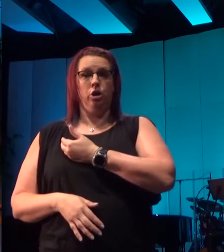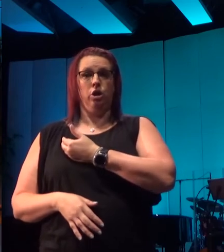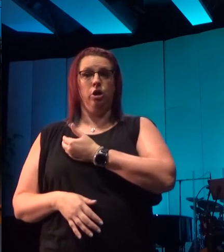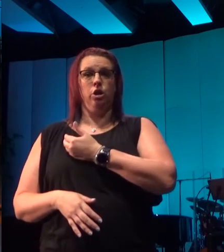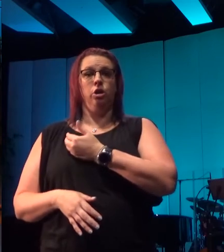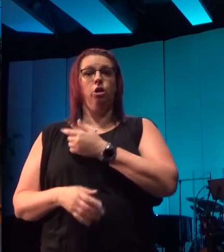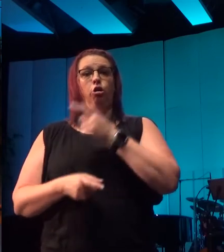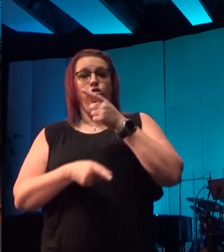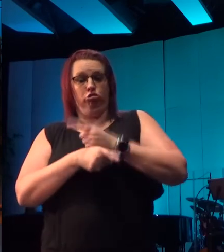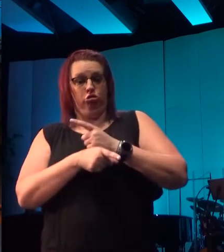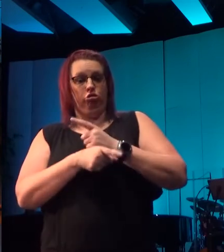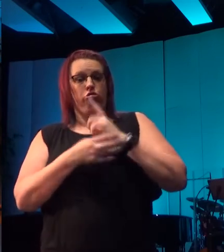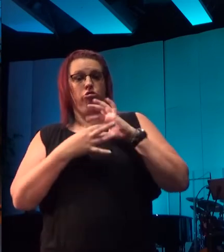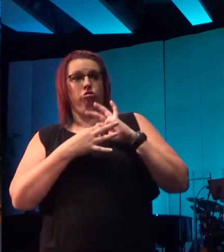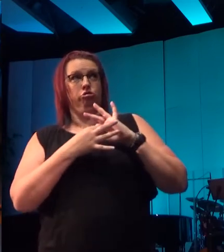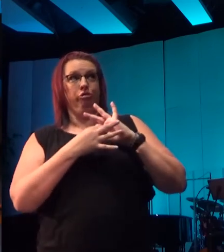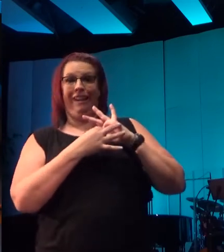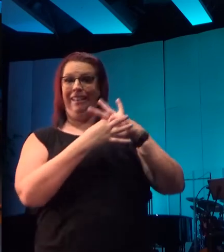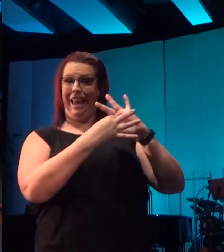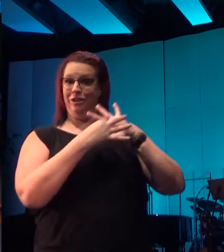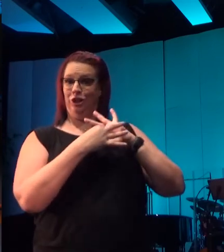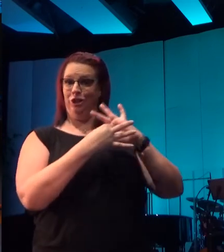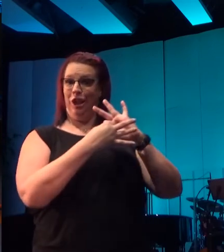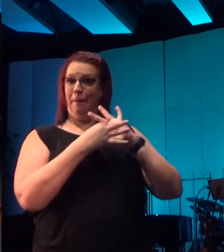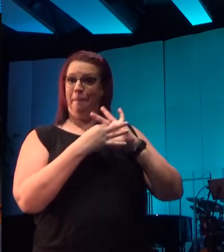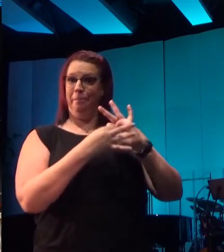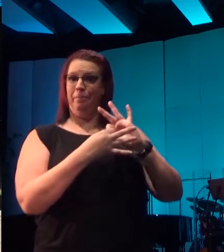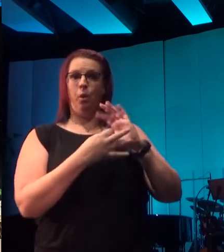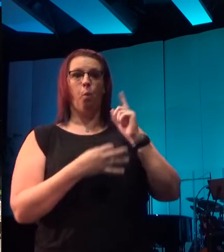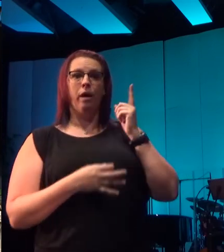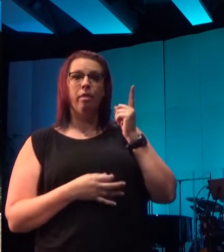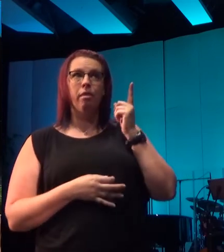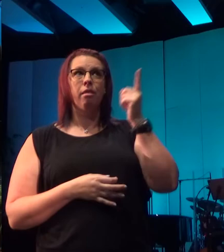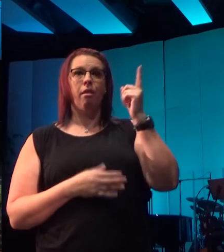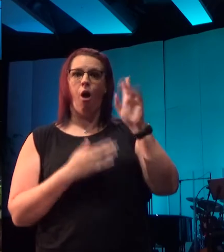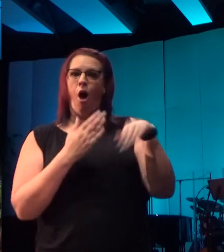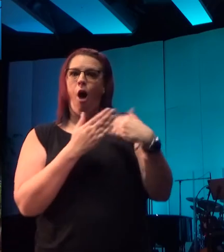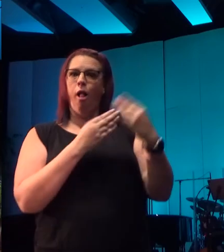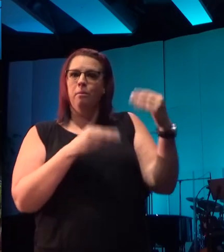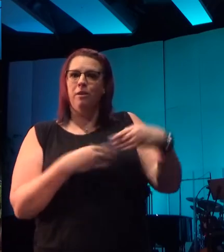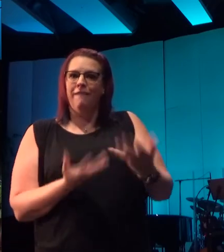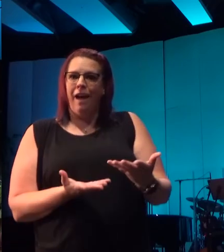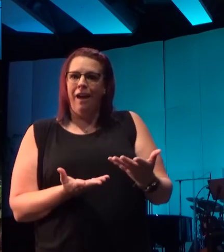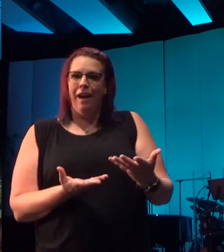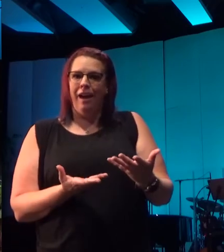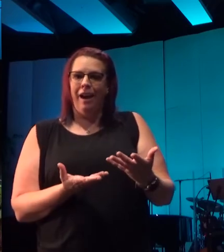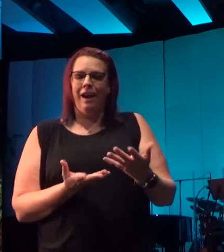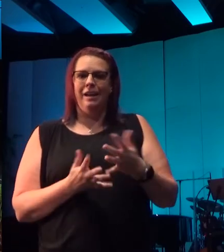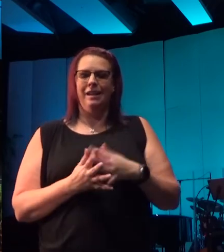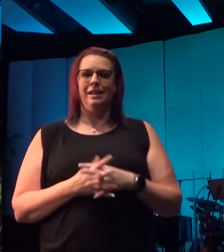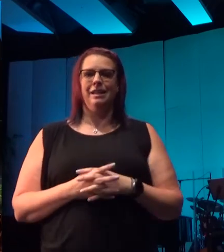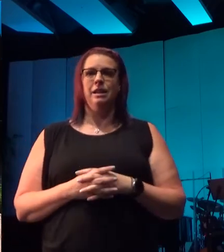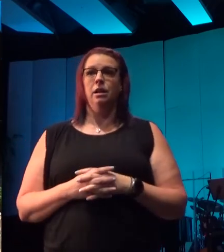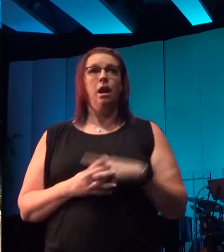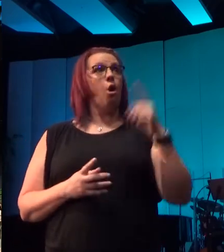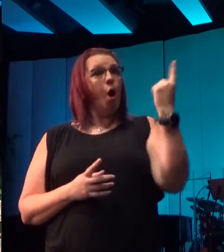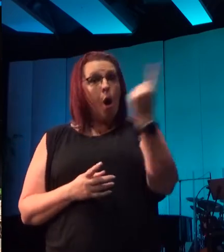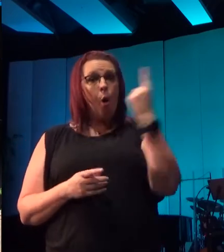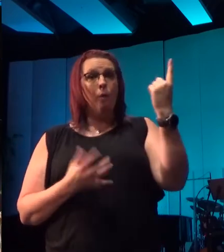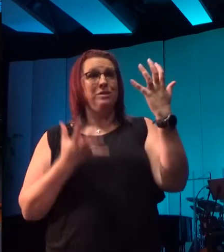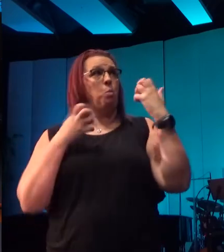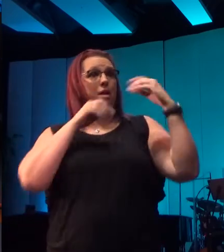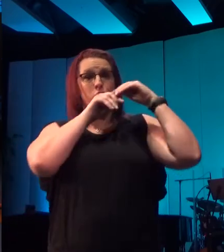a right relationship with the all-providing source that has always wanted to bless you, me,